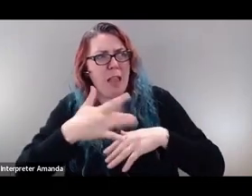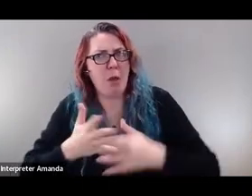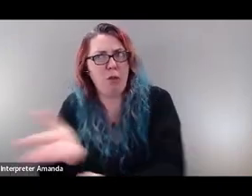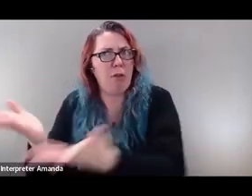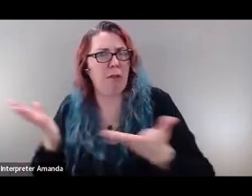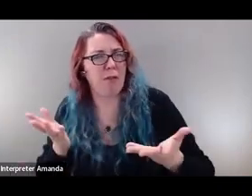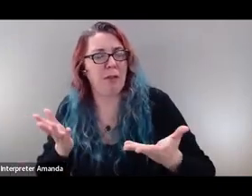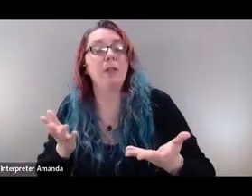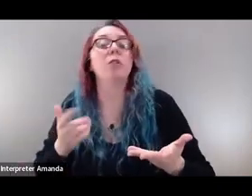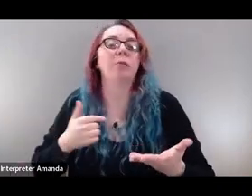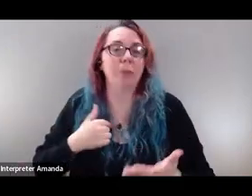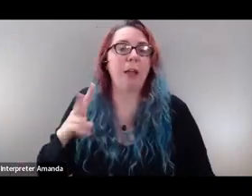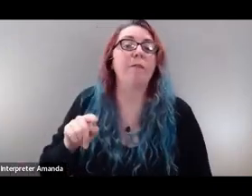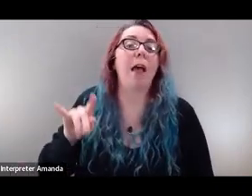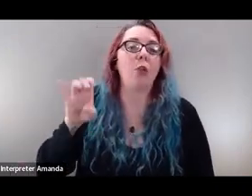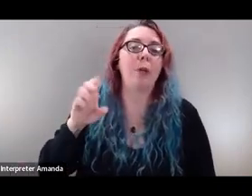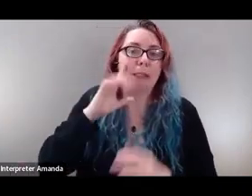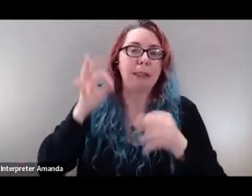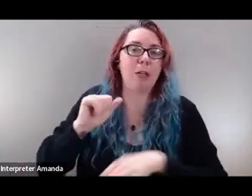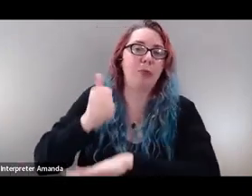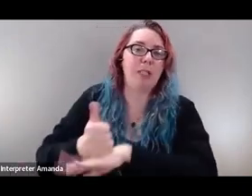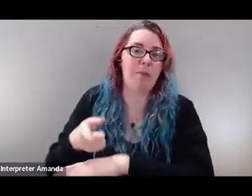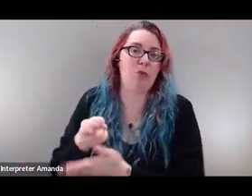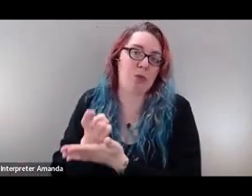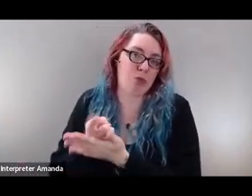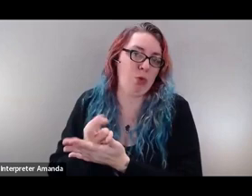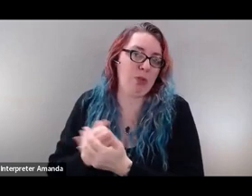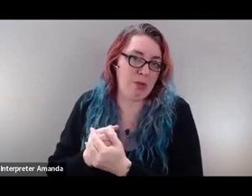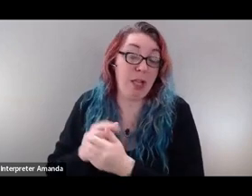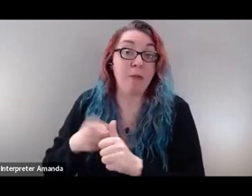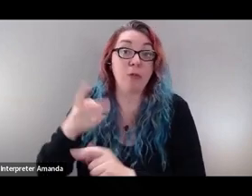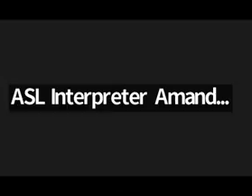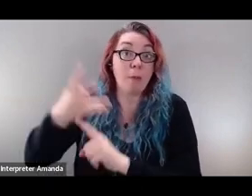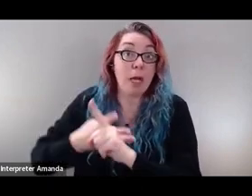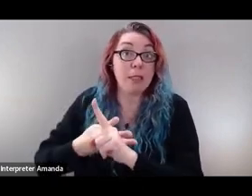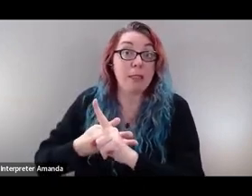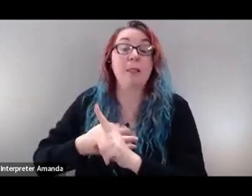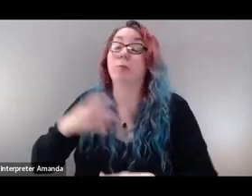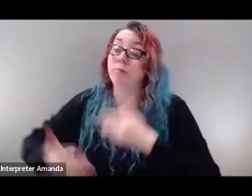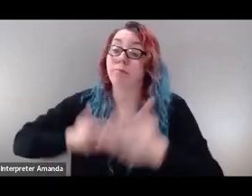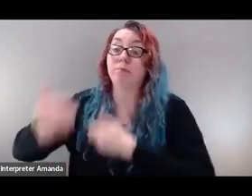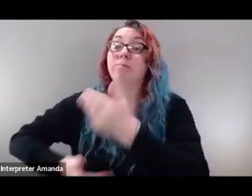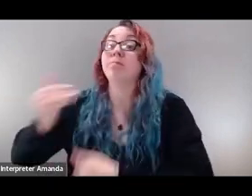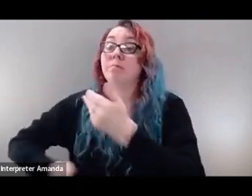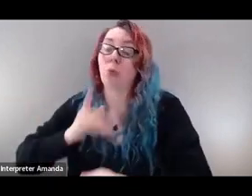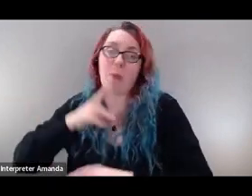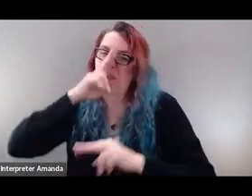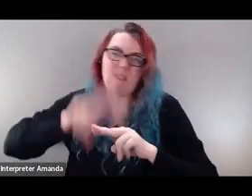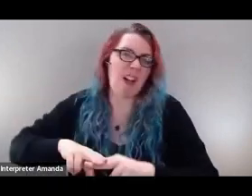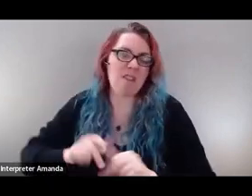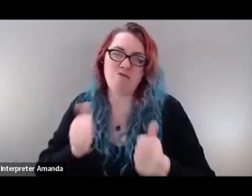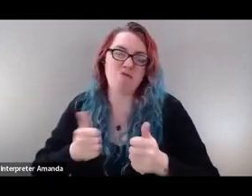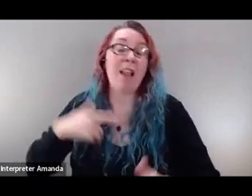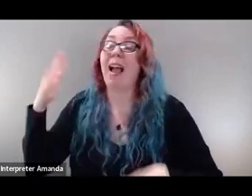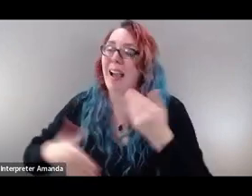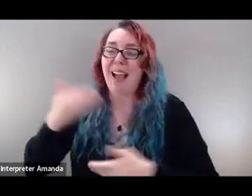this thing, and it's going to be super fun and super cool. And within like the first 4 months, we're like, holy smokes. Like, this is a